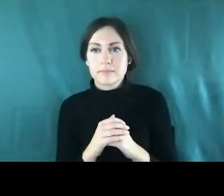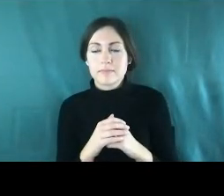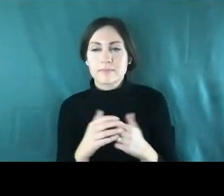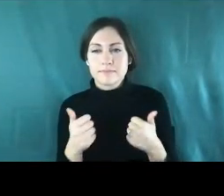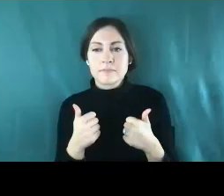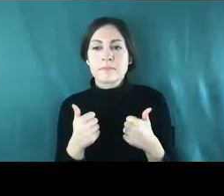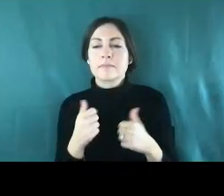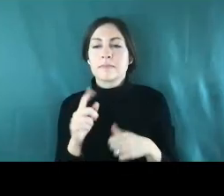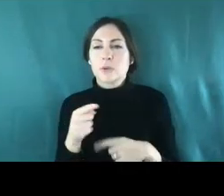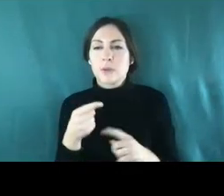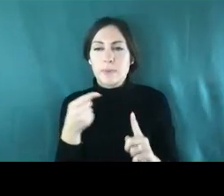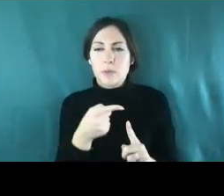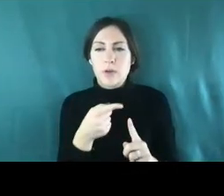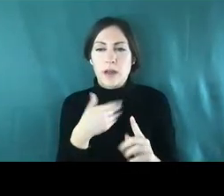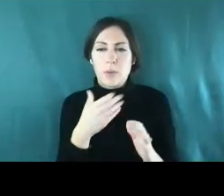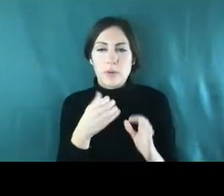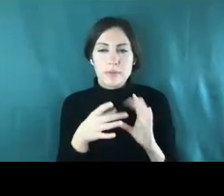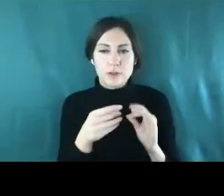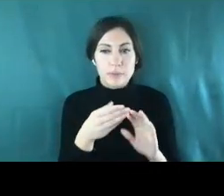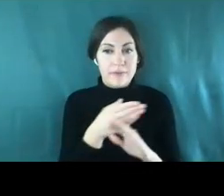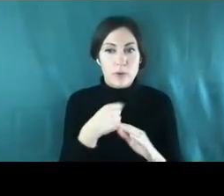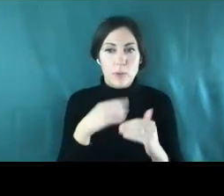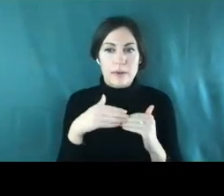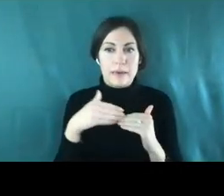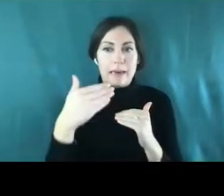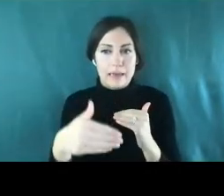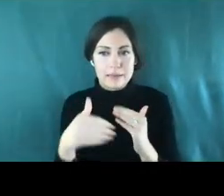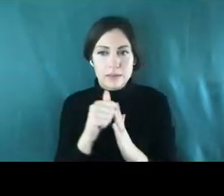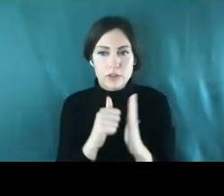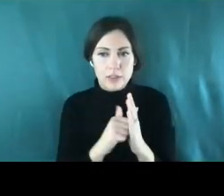shift to the next agenda item was just